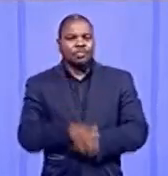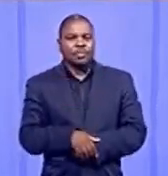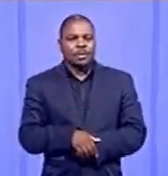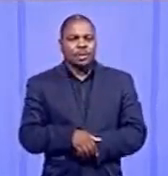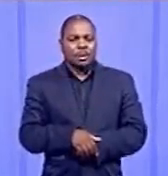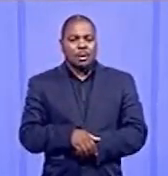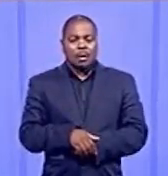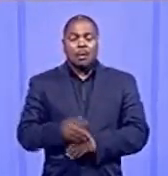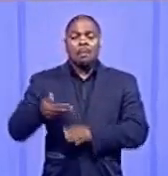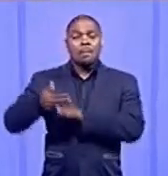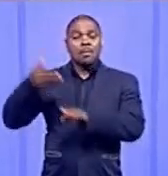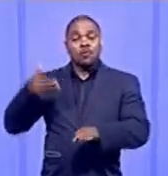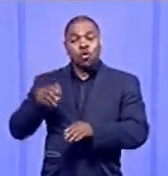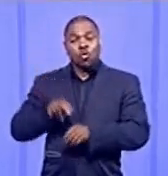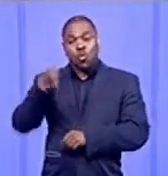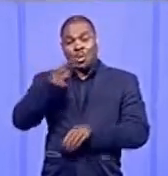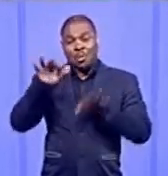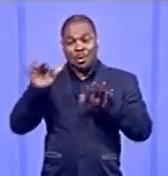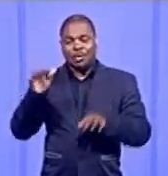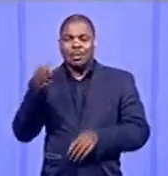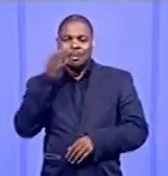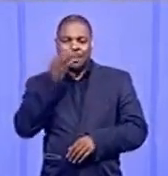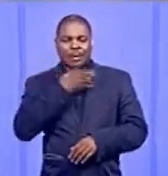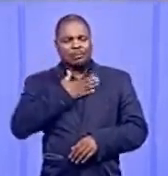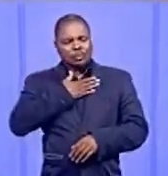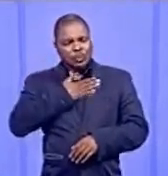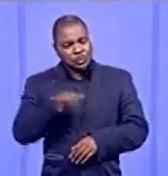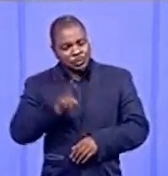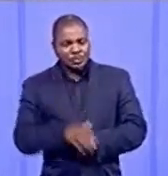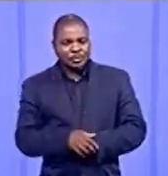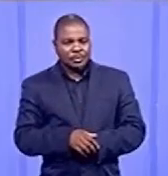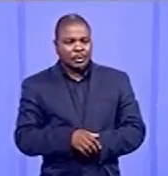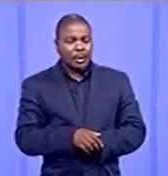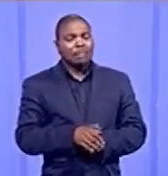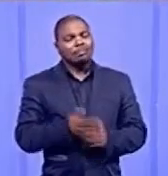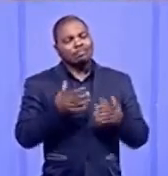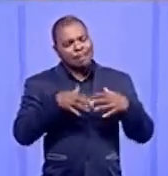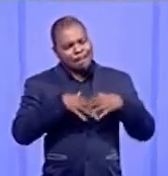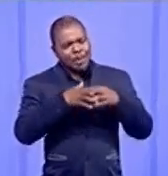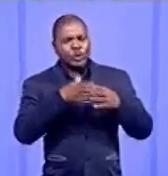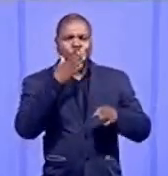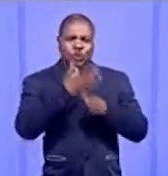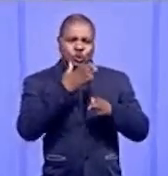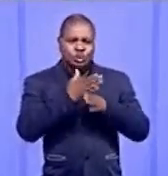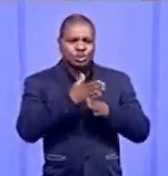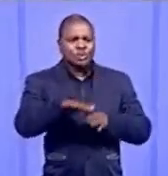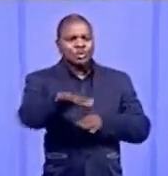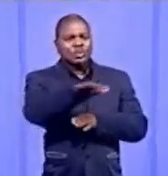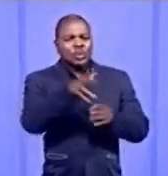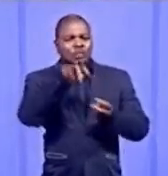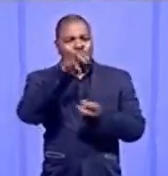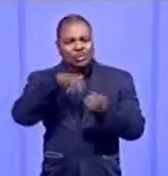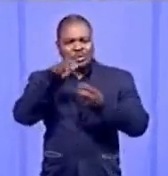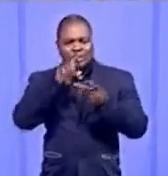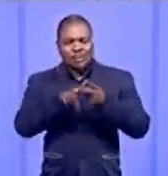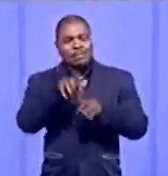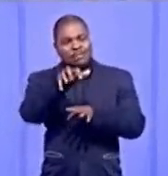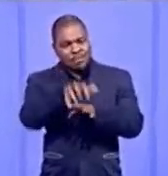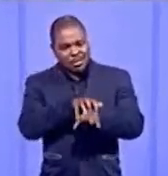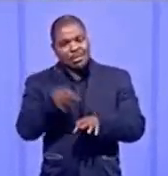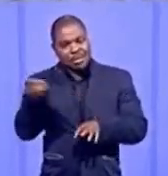baahi ba North West bana ba hlalositse hore takatso ya bona ke ho bona ho thehwa mesebetsi indastering ya bohahlaudi